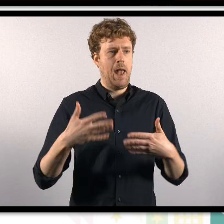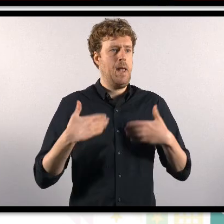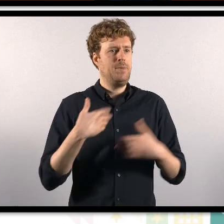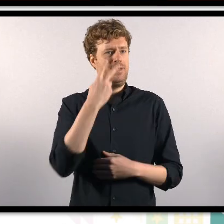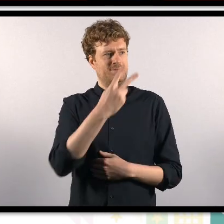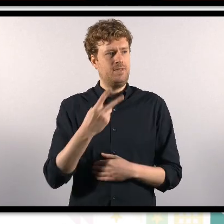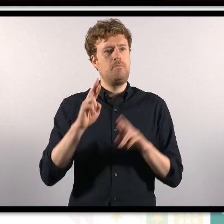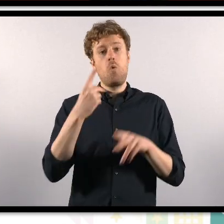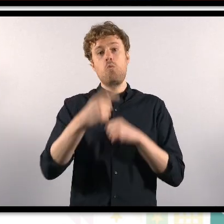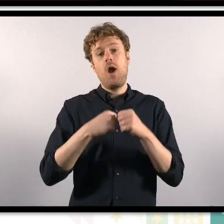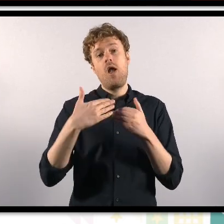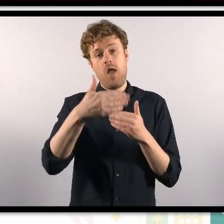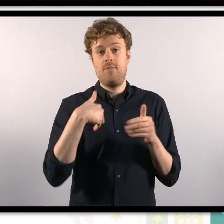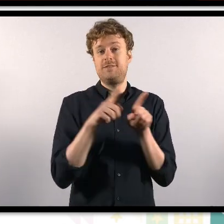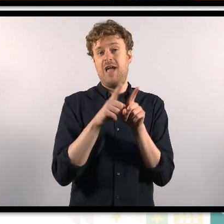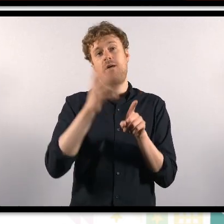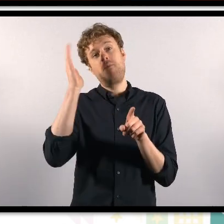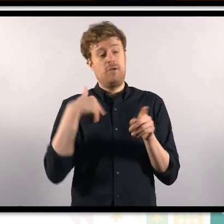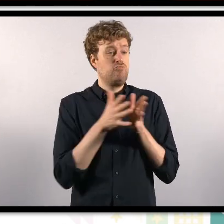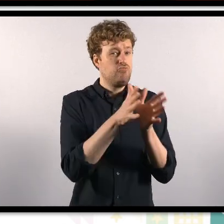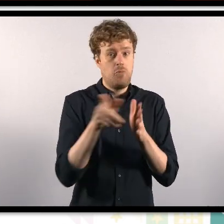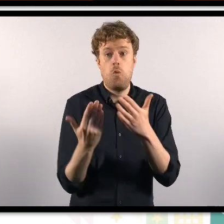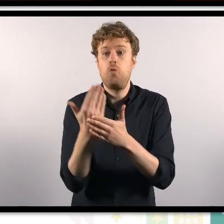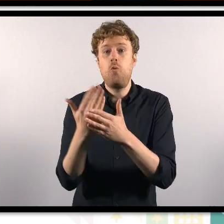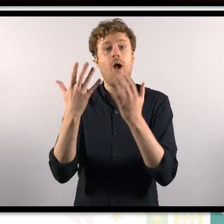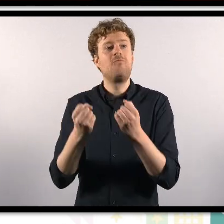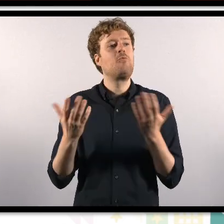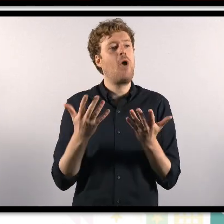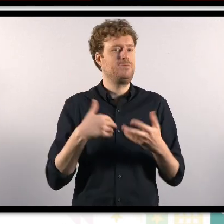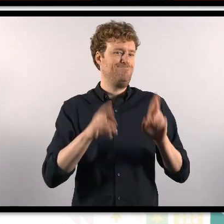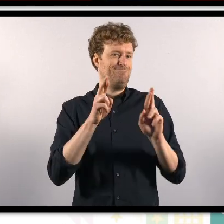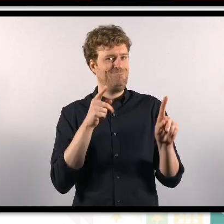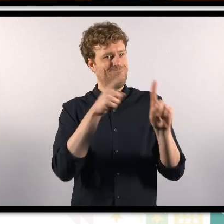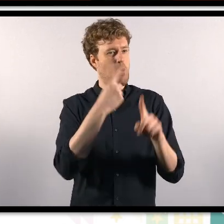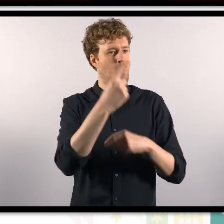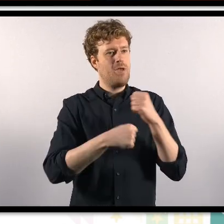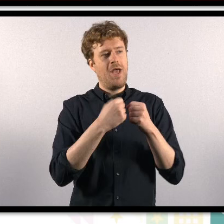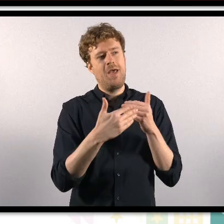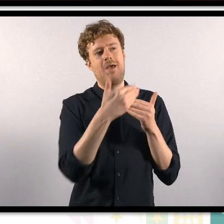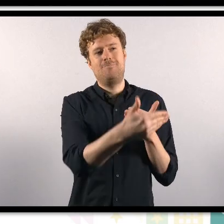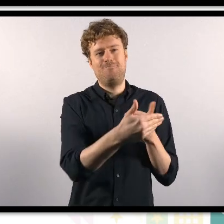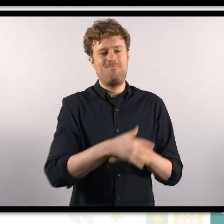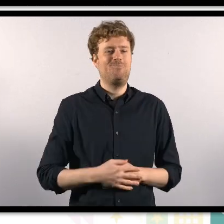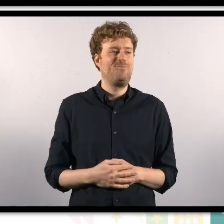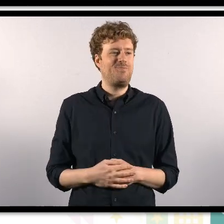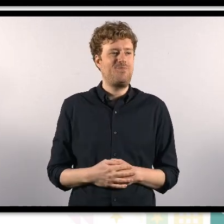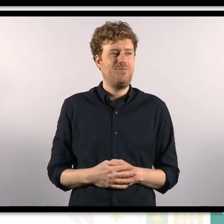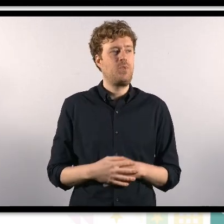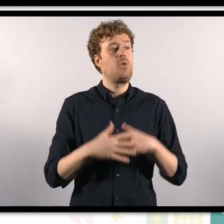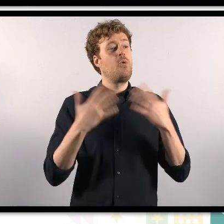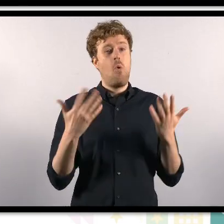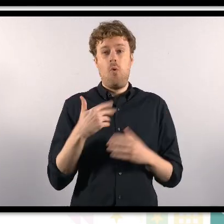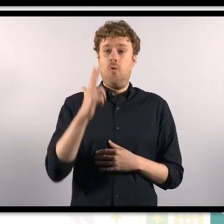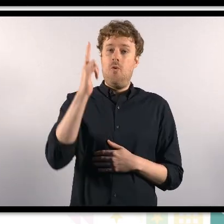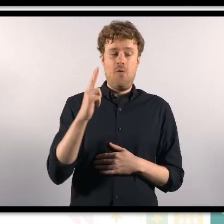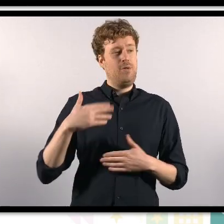other thing we've been investing in is, you're probably no stranger to platform engineering. It's kind of a new popular topic in the cloud native